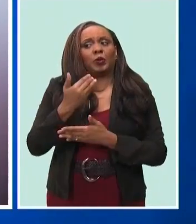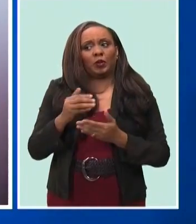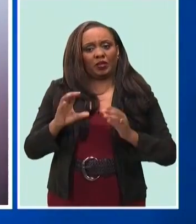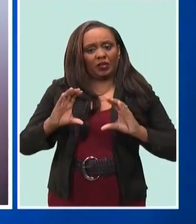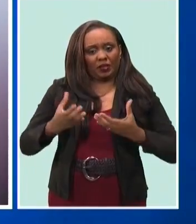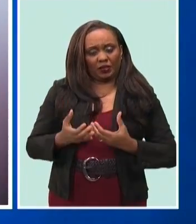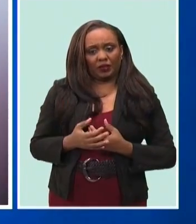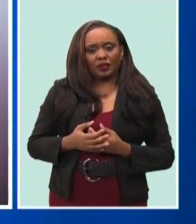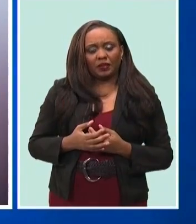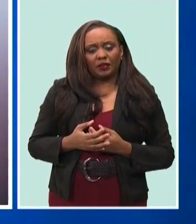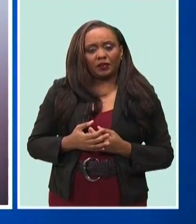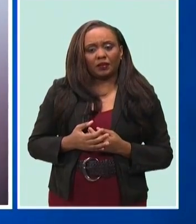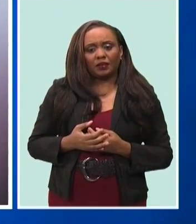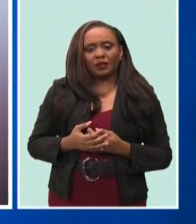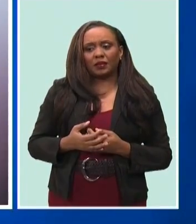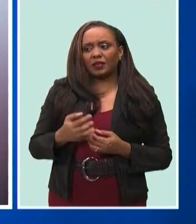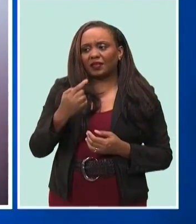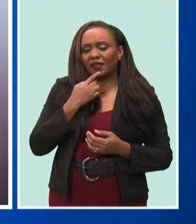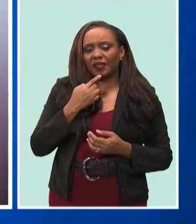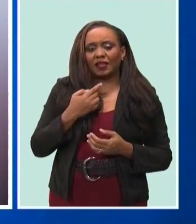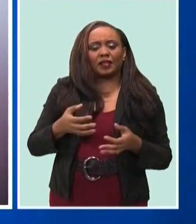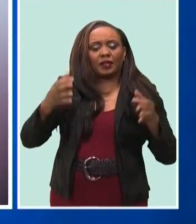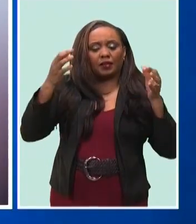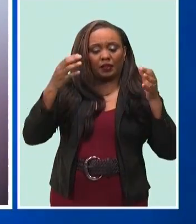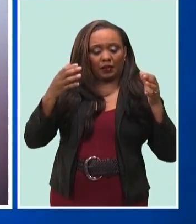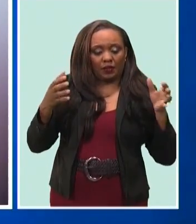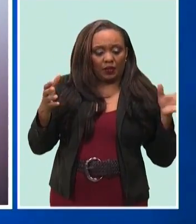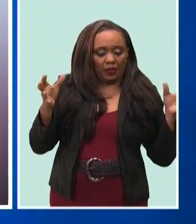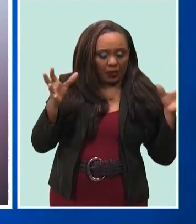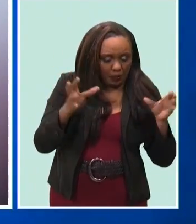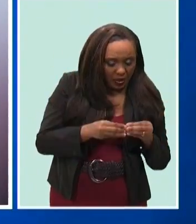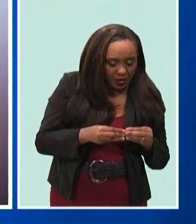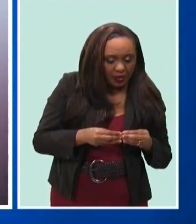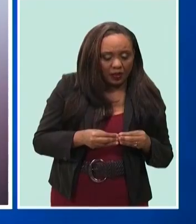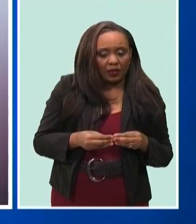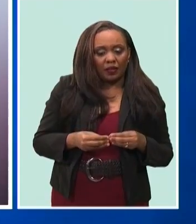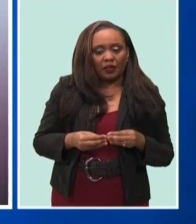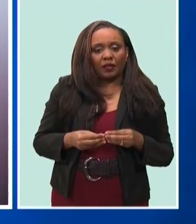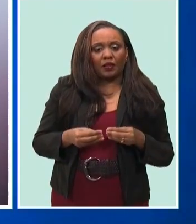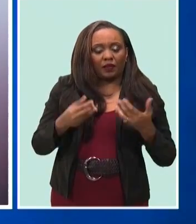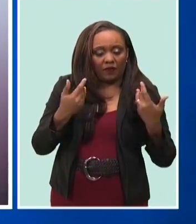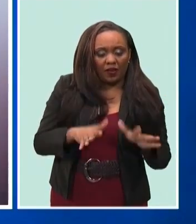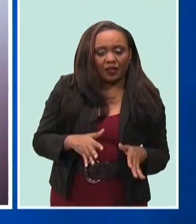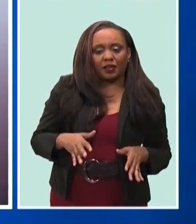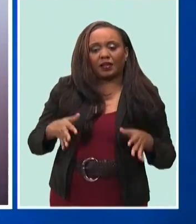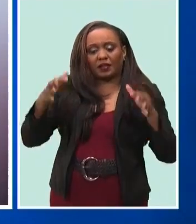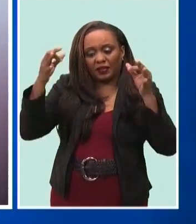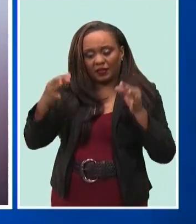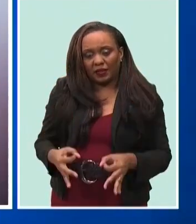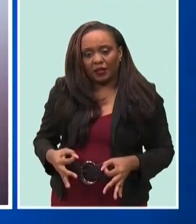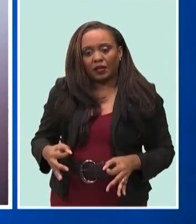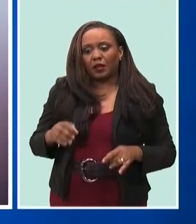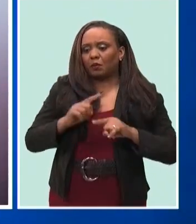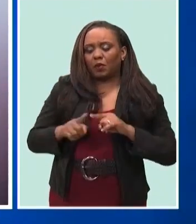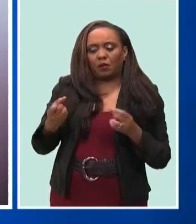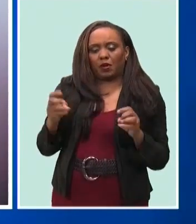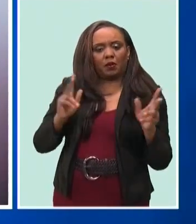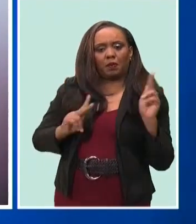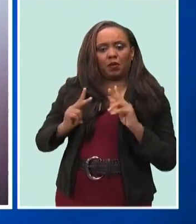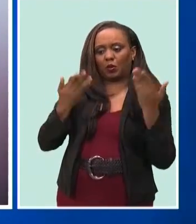The NCC said it was decided after a meeting with band leaders, but McIntosh and several of his peers did not know about